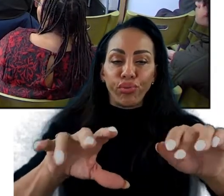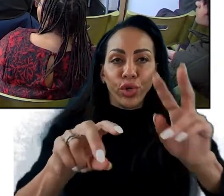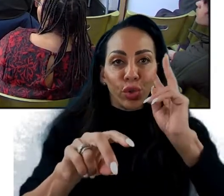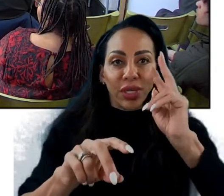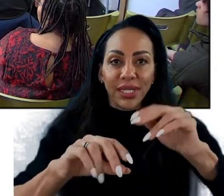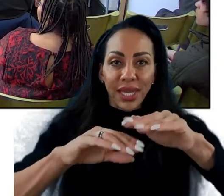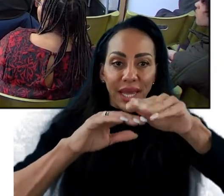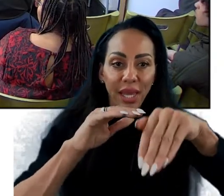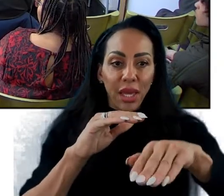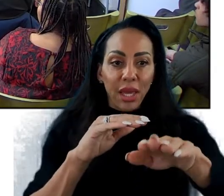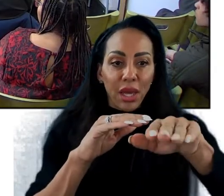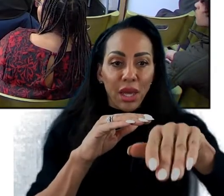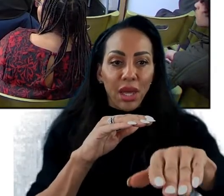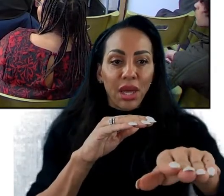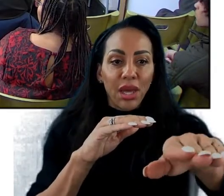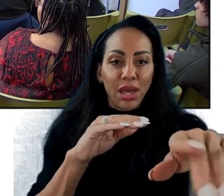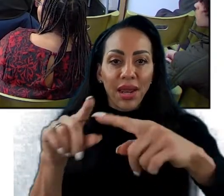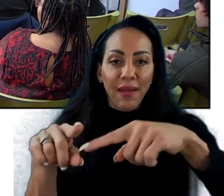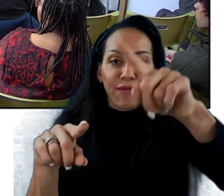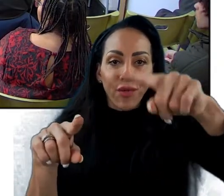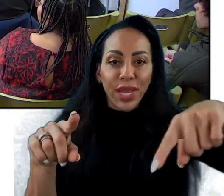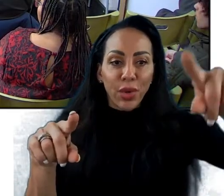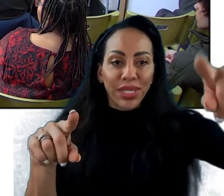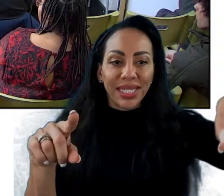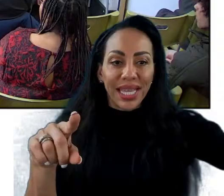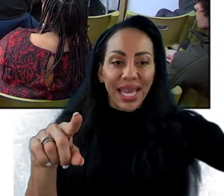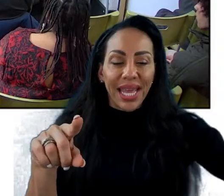And I was trying to work out how I could write this as a